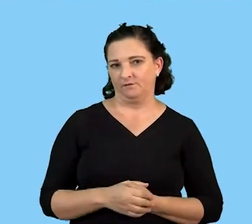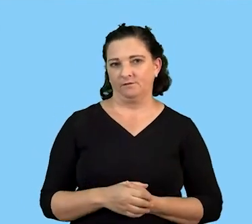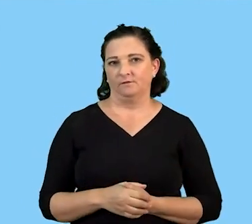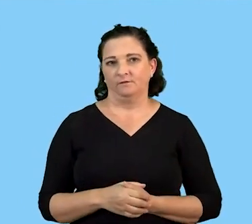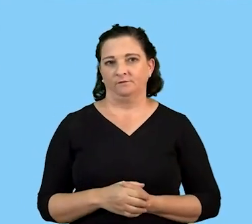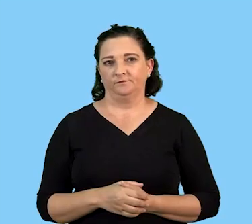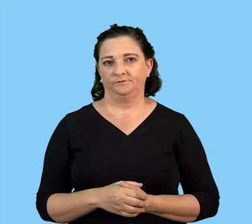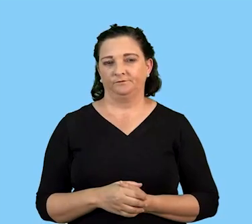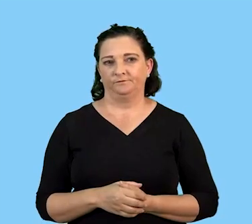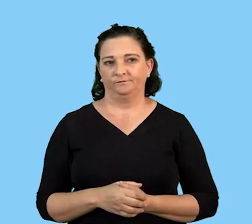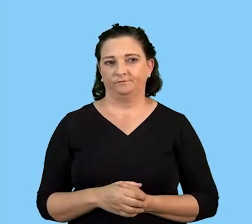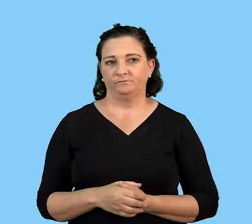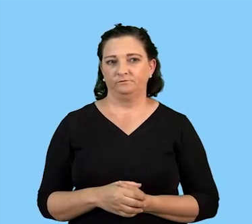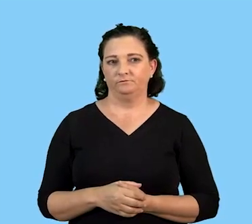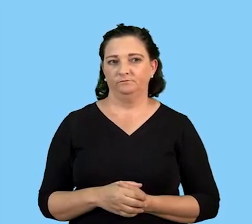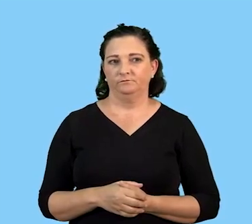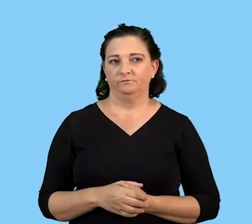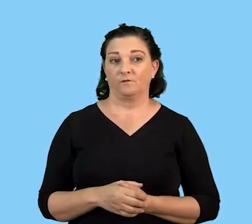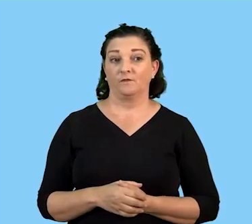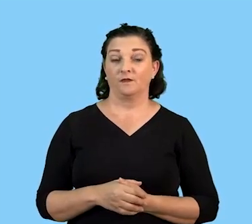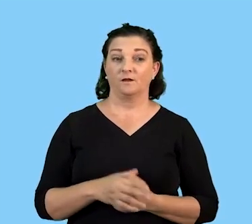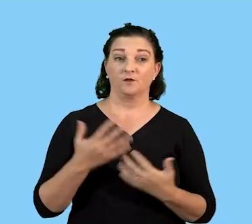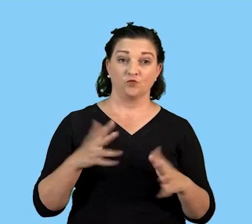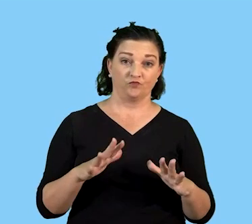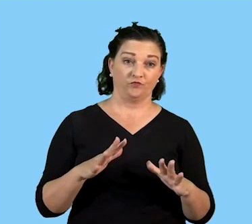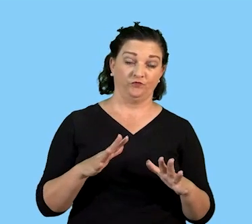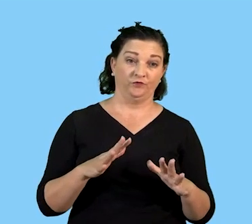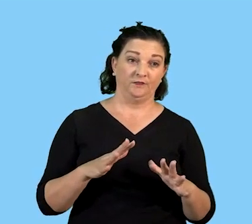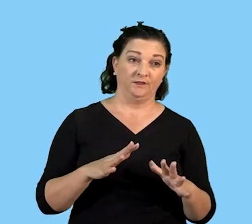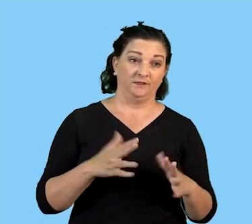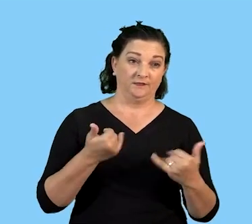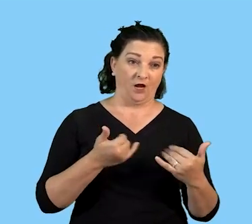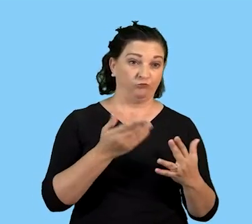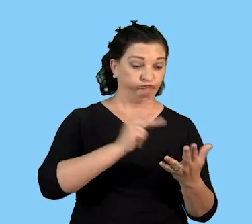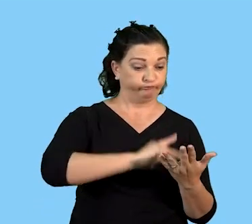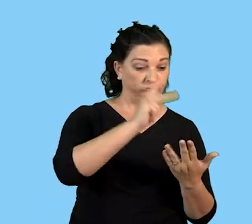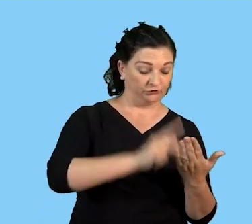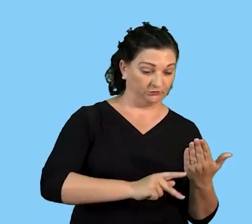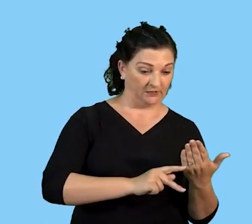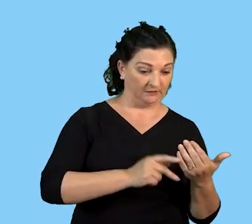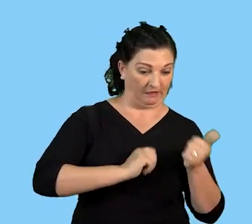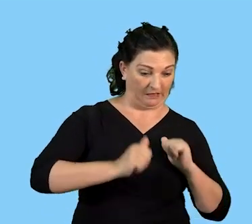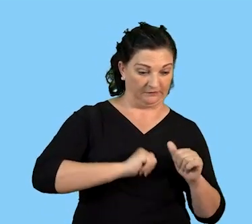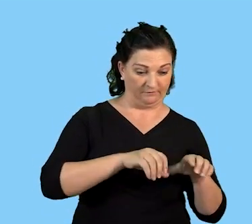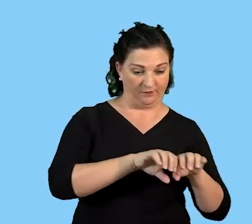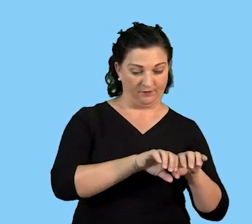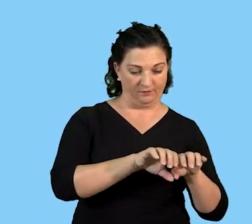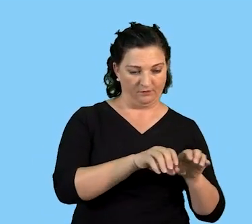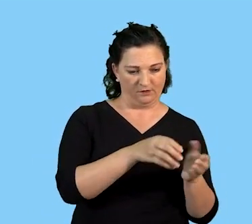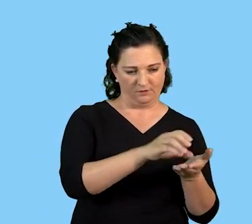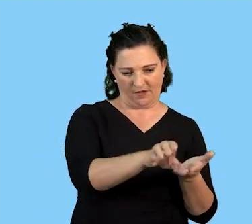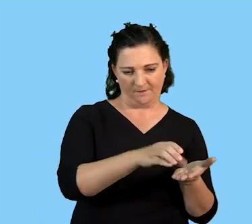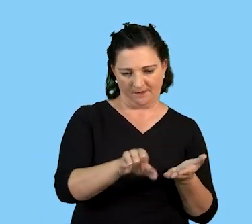Break project into activities. After doing that, after identifying the supporters, we need to make sure that we break the